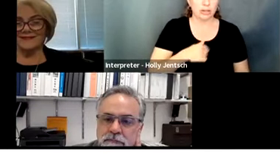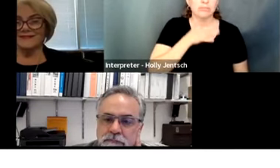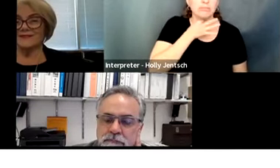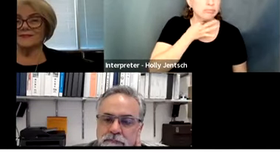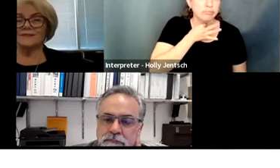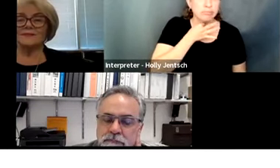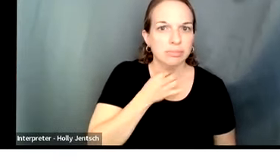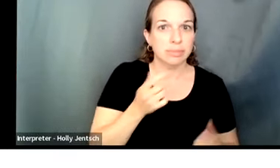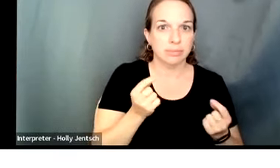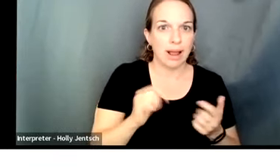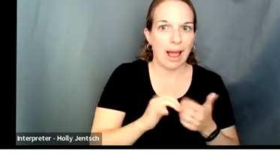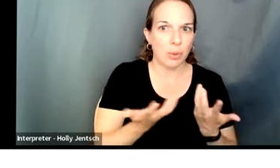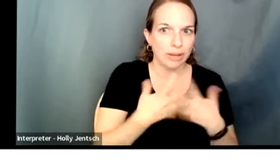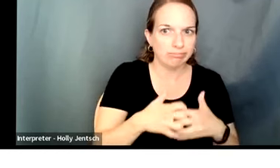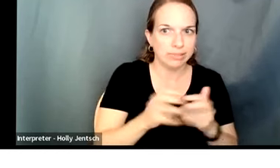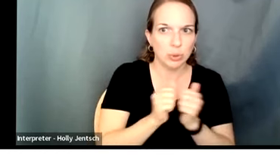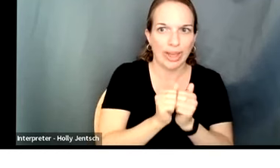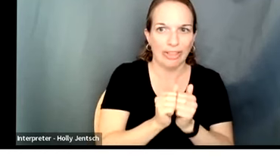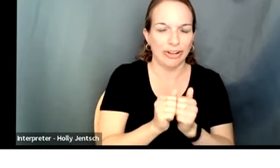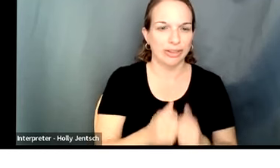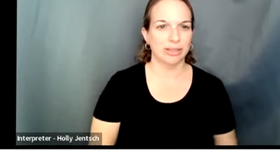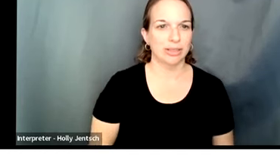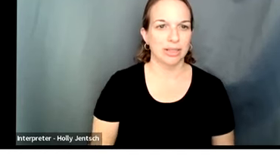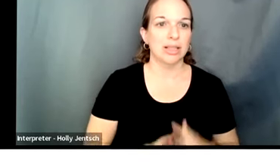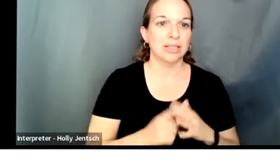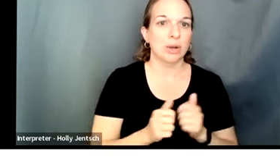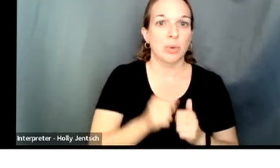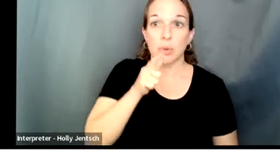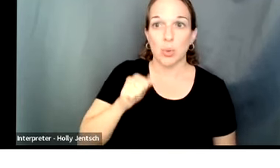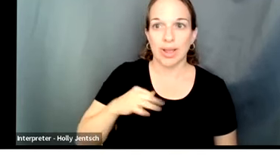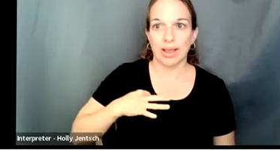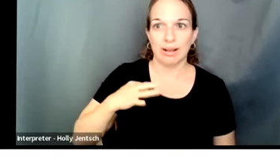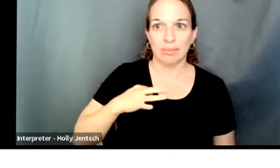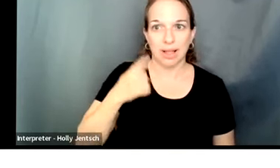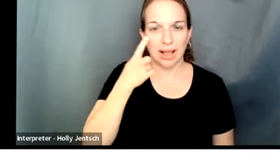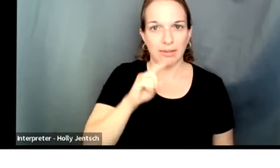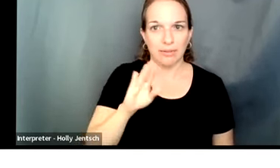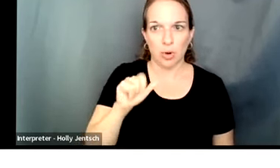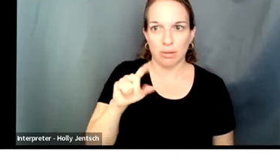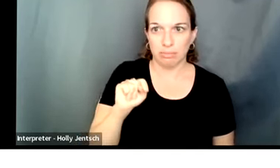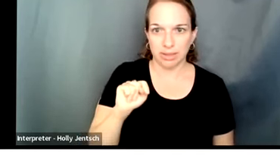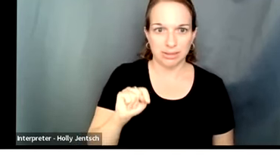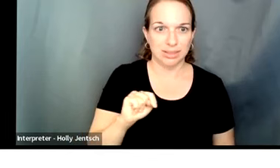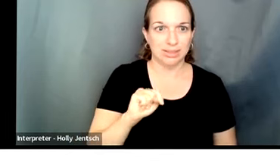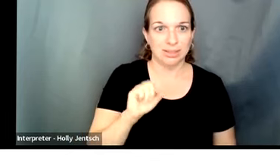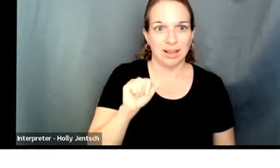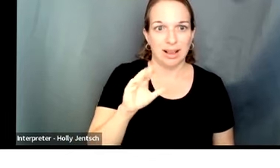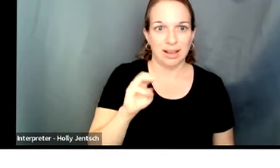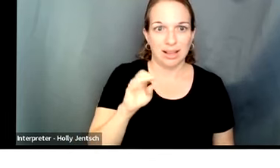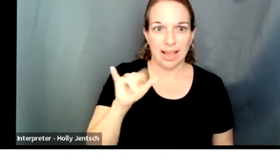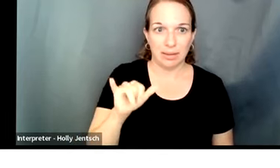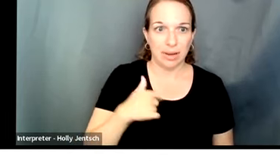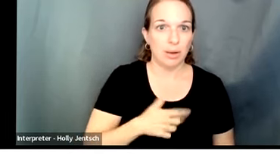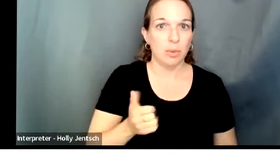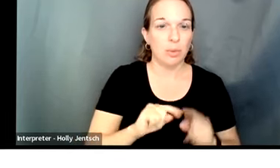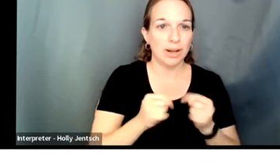how does this all fit together? Well, let's start with who can apply for the BILT Academy. We're looking for teams from 2-year